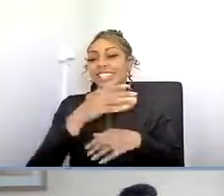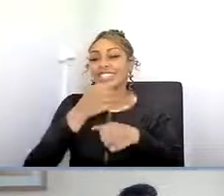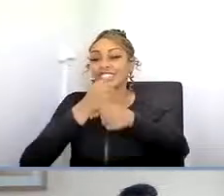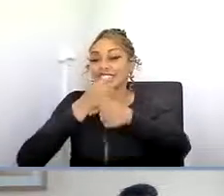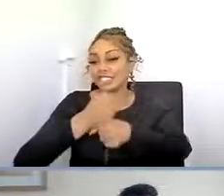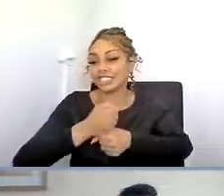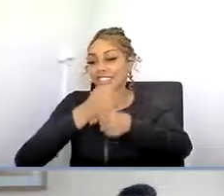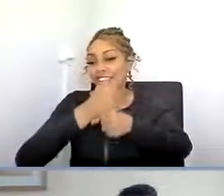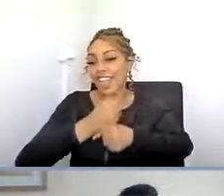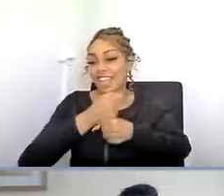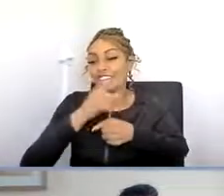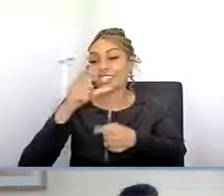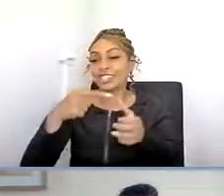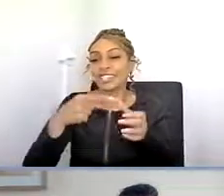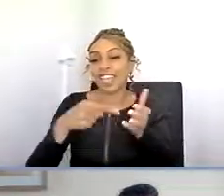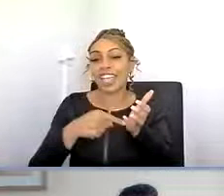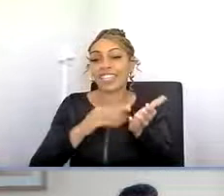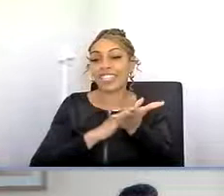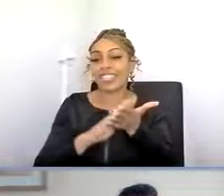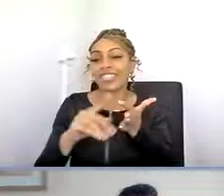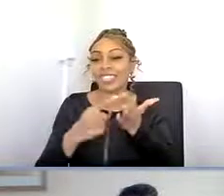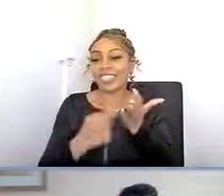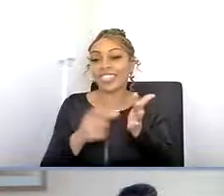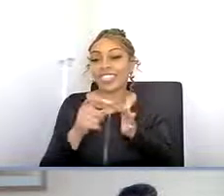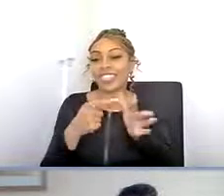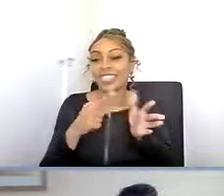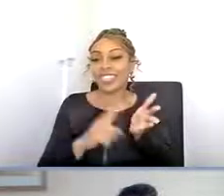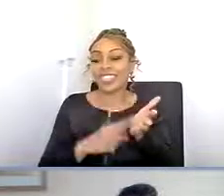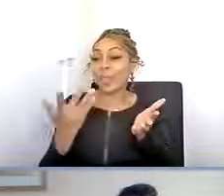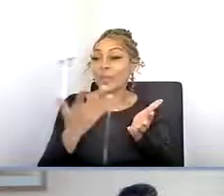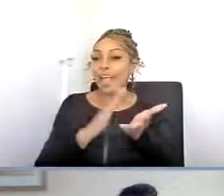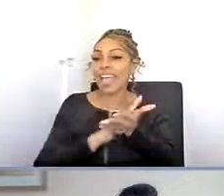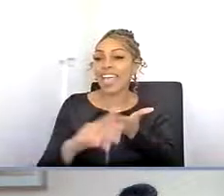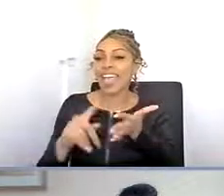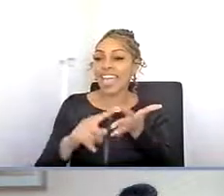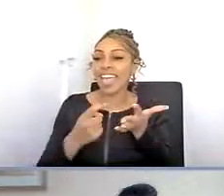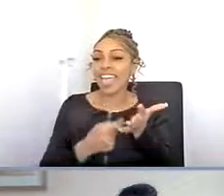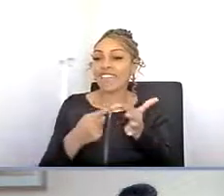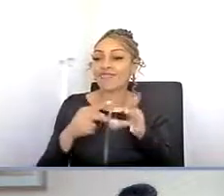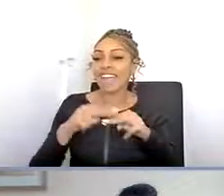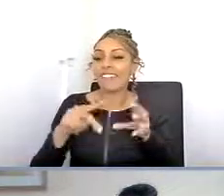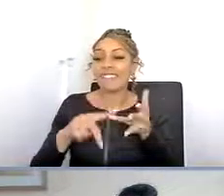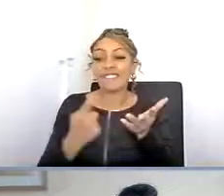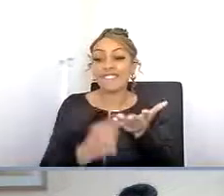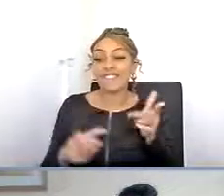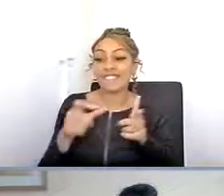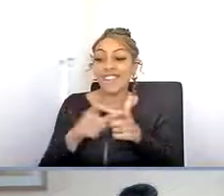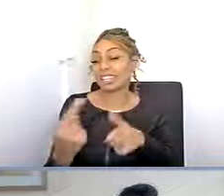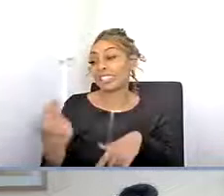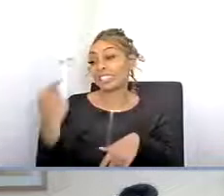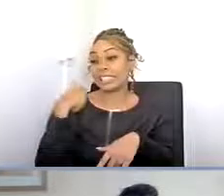in a cathedral, and the painting is currently on loan to Hereford Cathedral, and it's been on loan there since